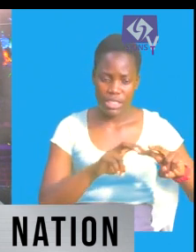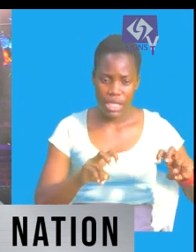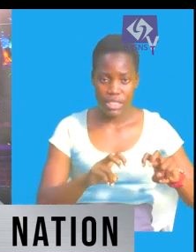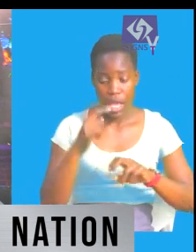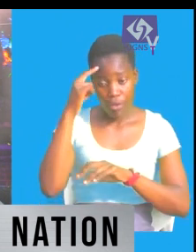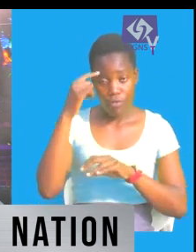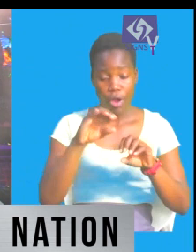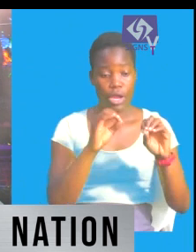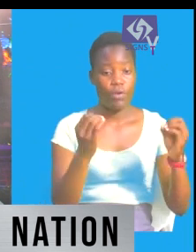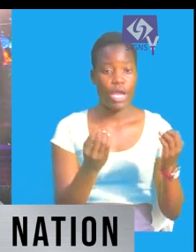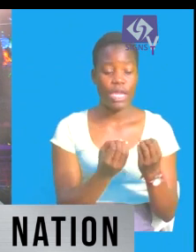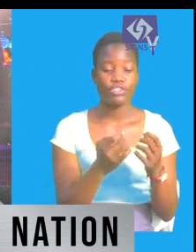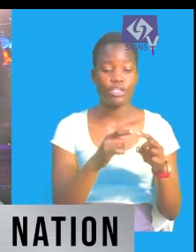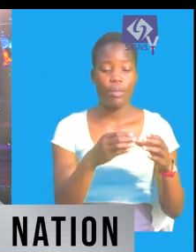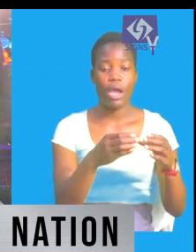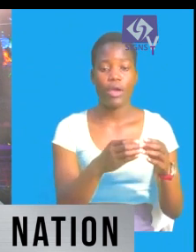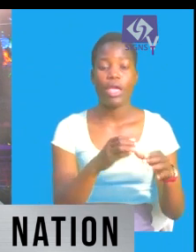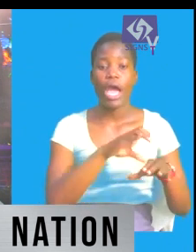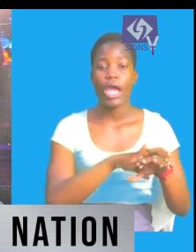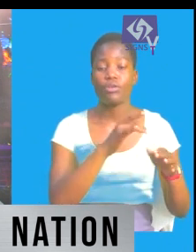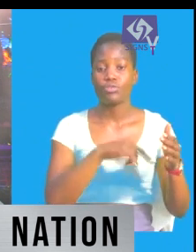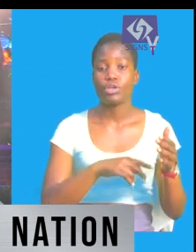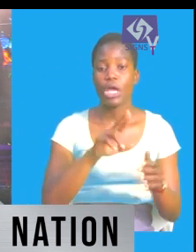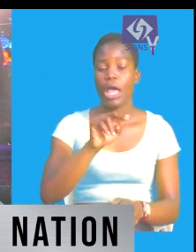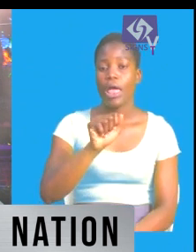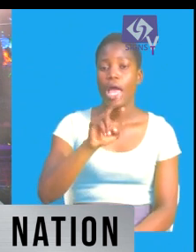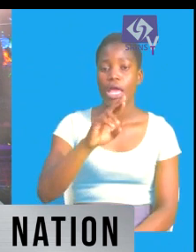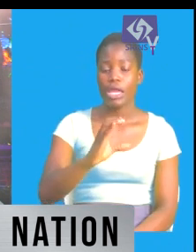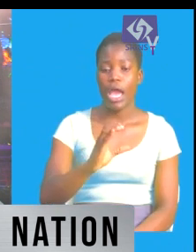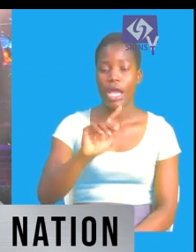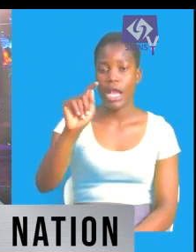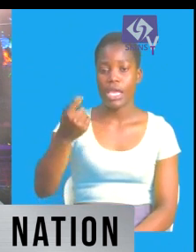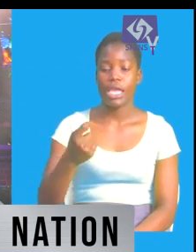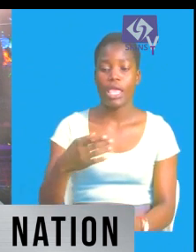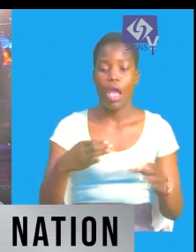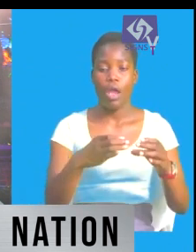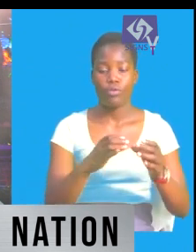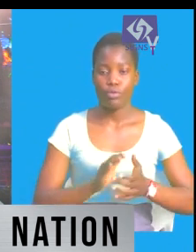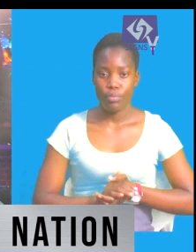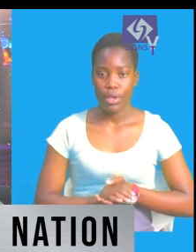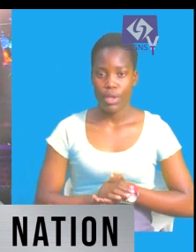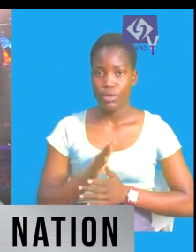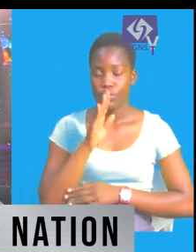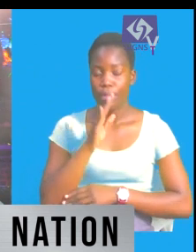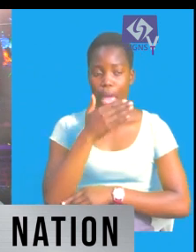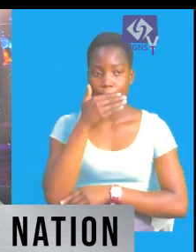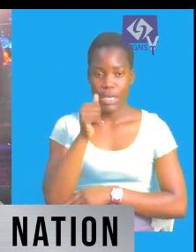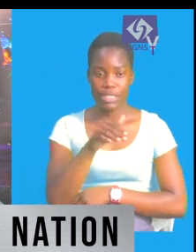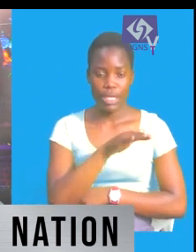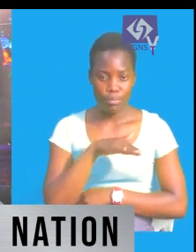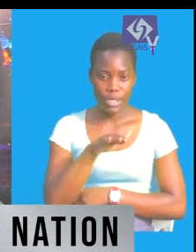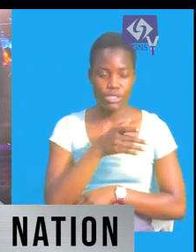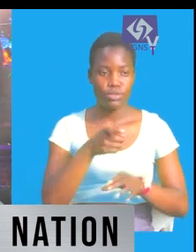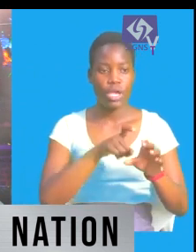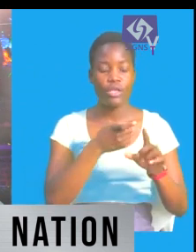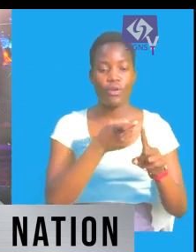go, where I belong, I found NAC Kenya Party to be my home. Okay. And